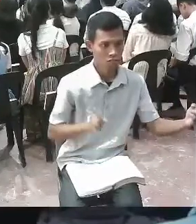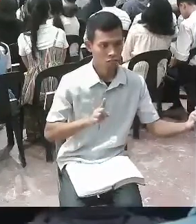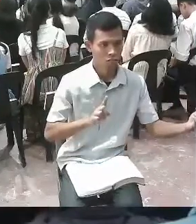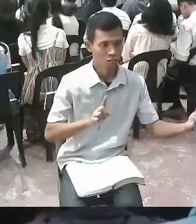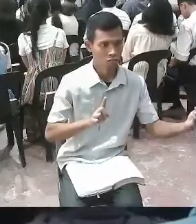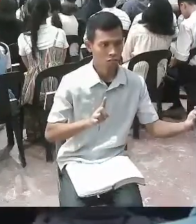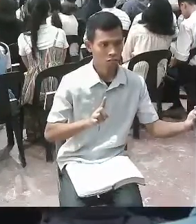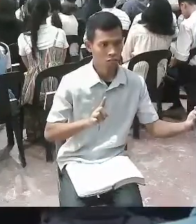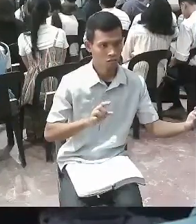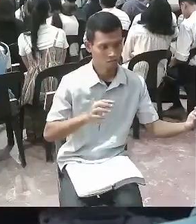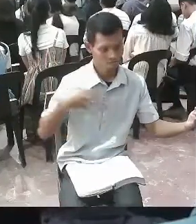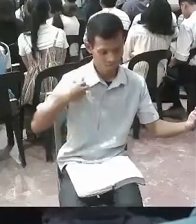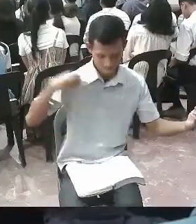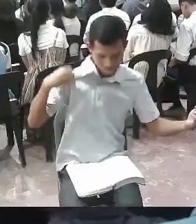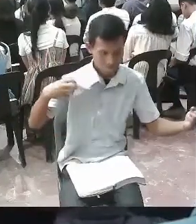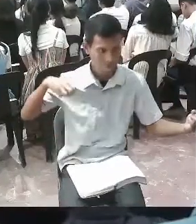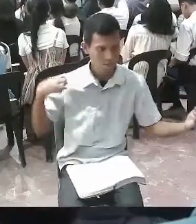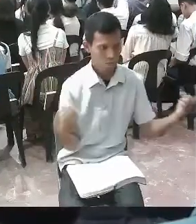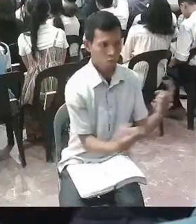took all my sin.